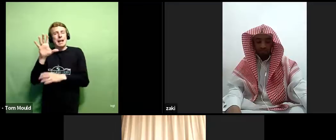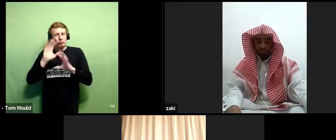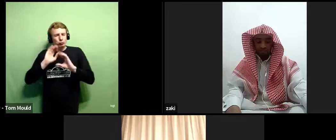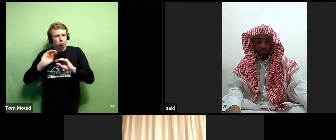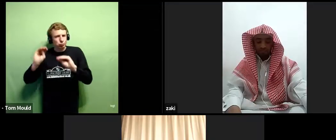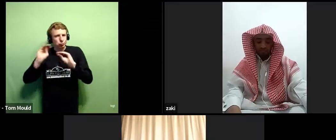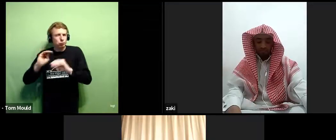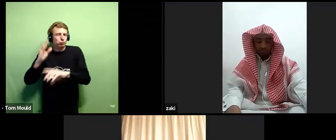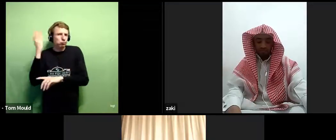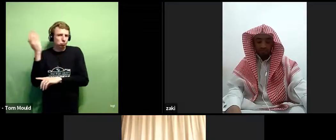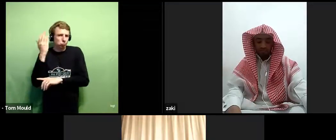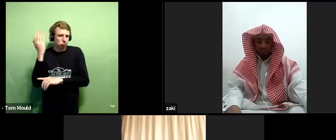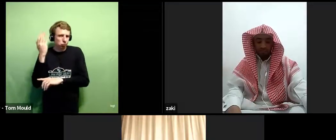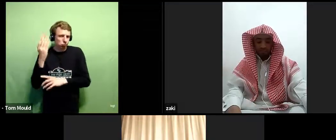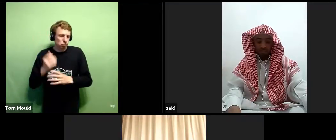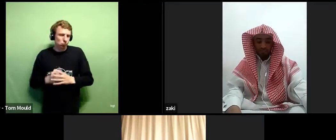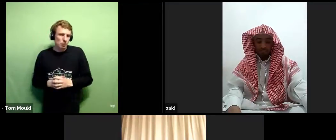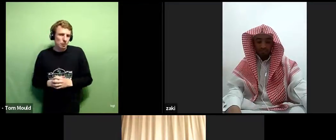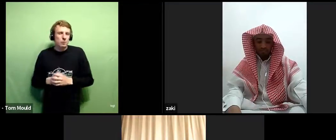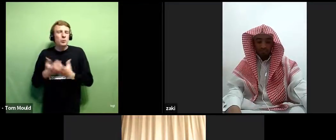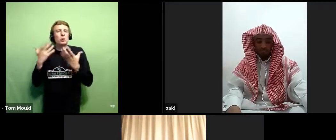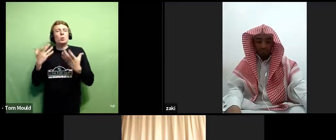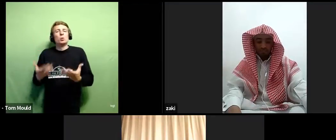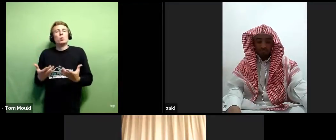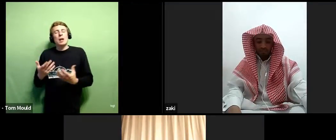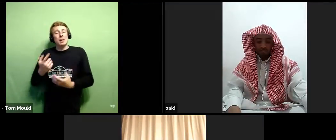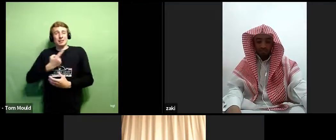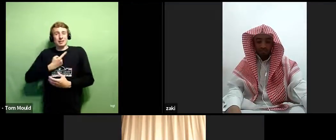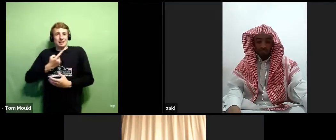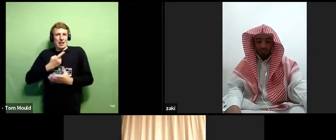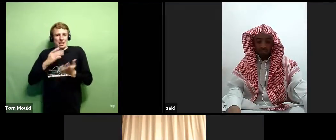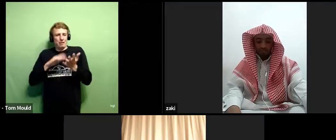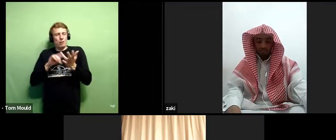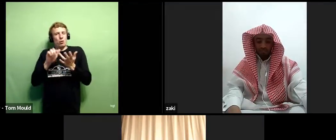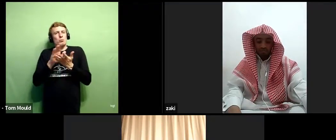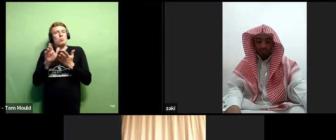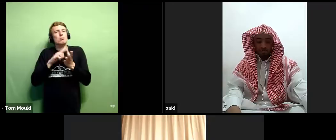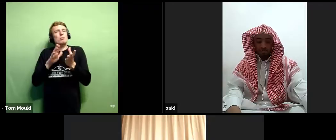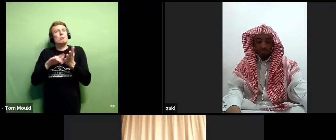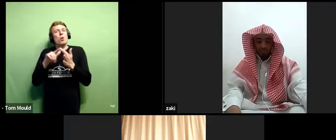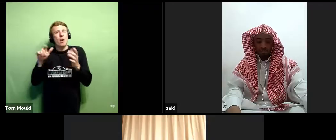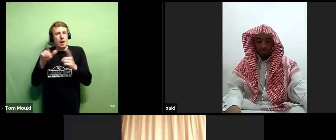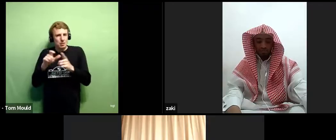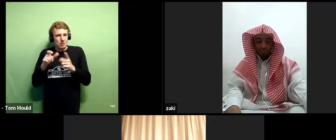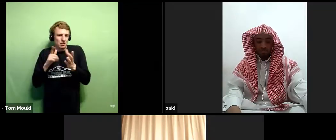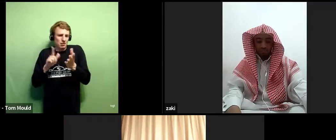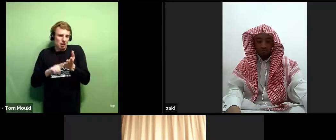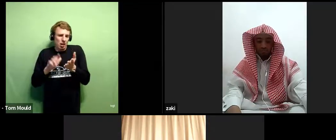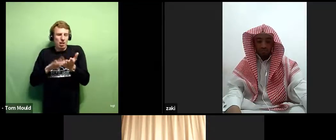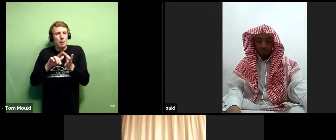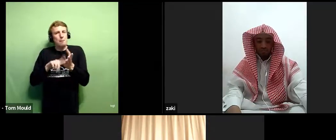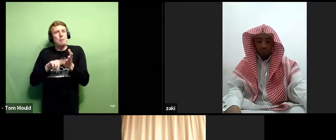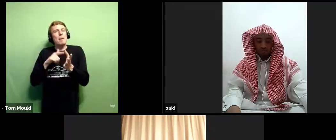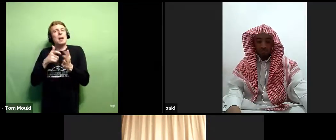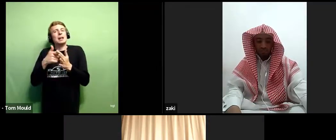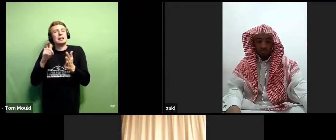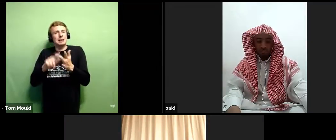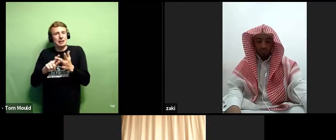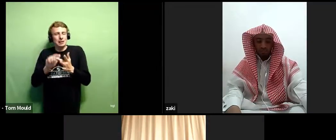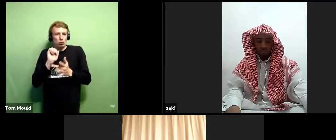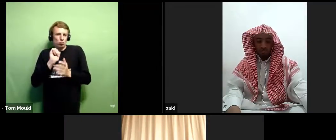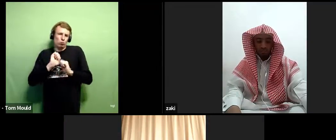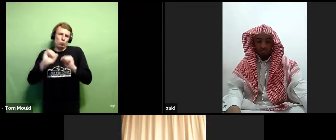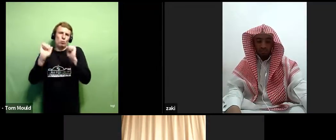today's Islamic lesson will be delivered by myself, your brother Muhammad Al-Maliki from Medina.